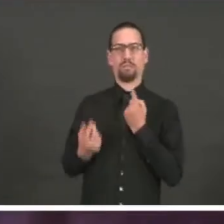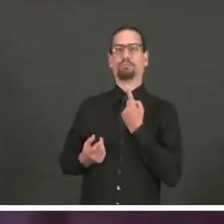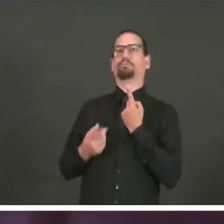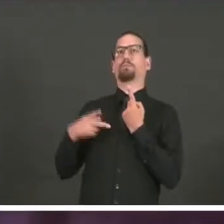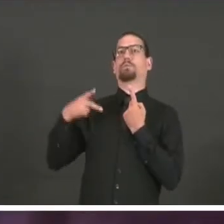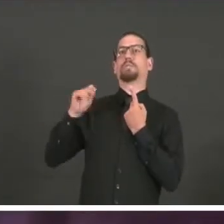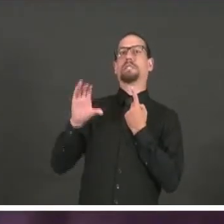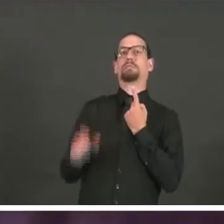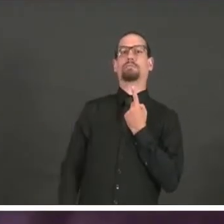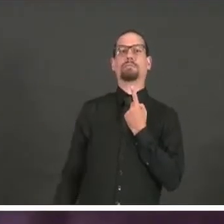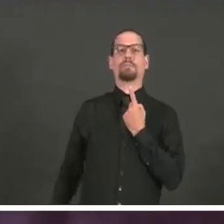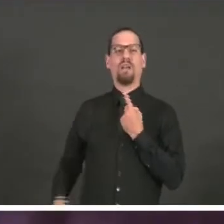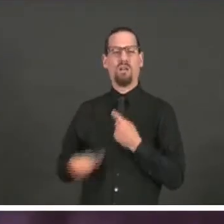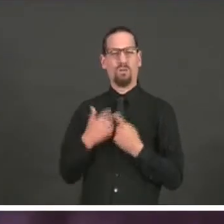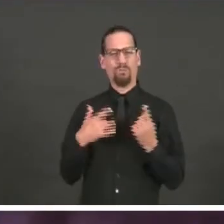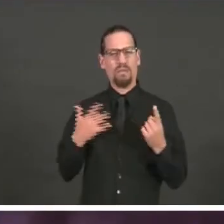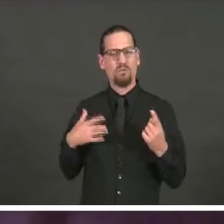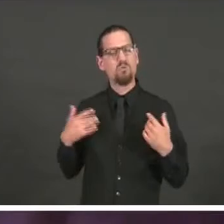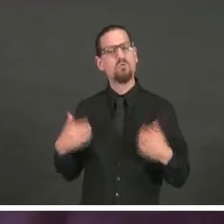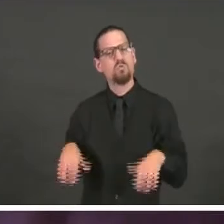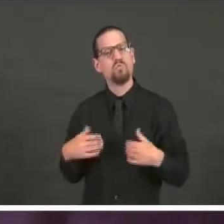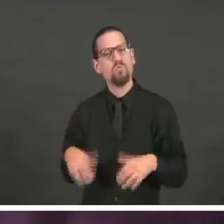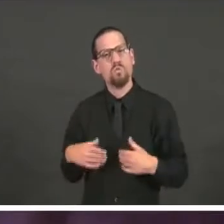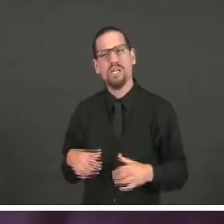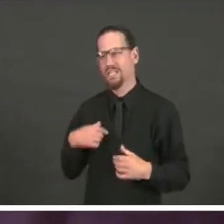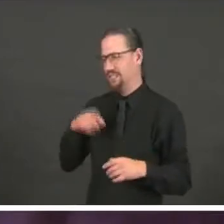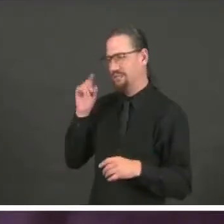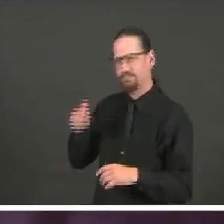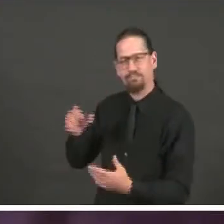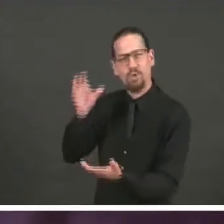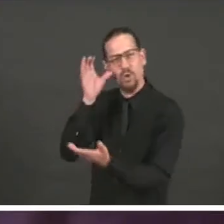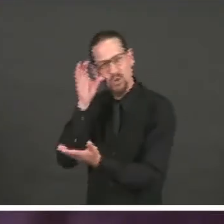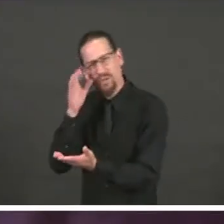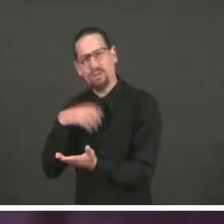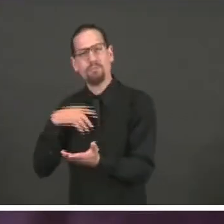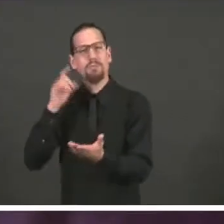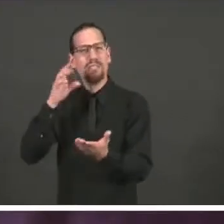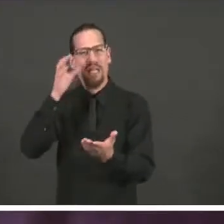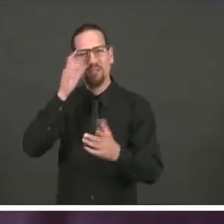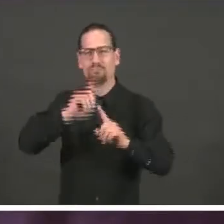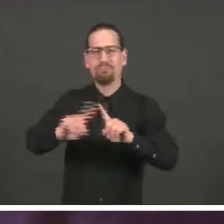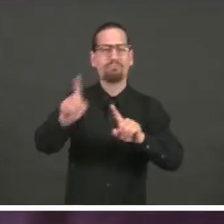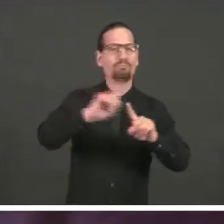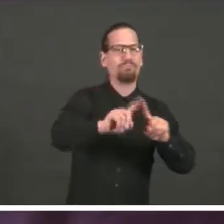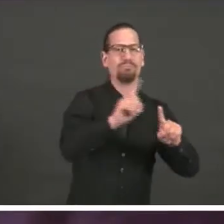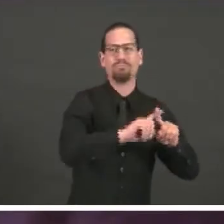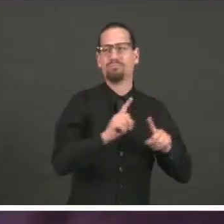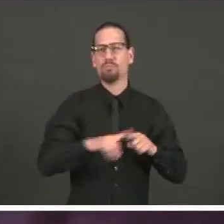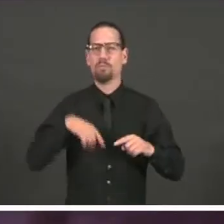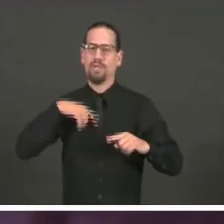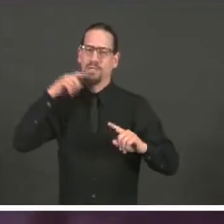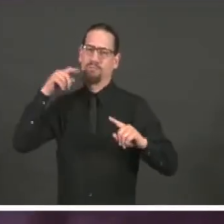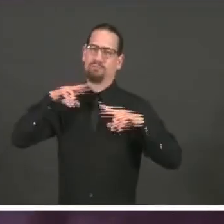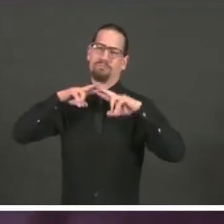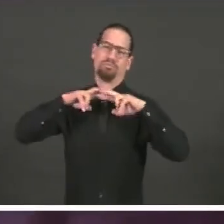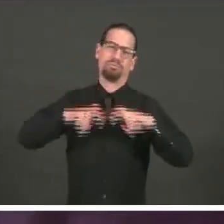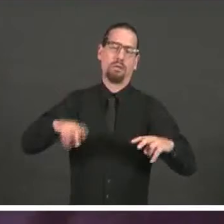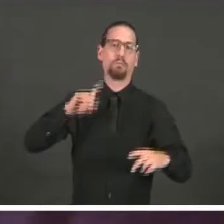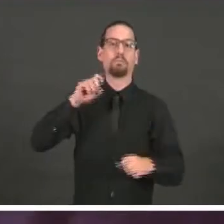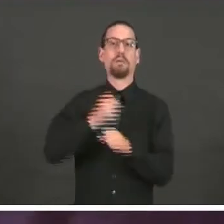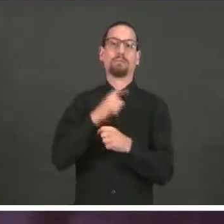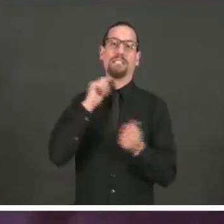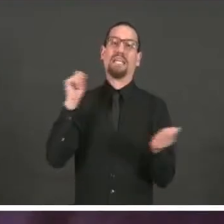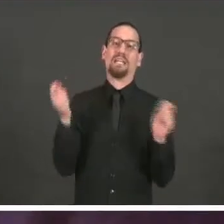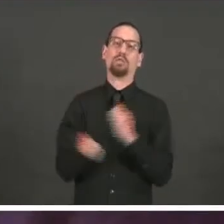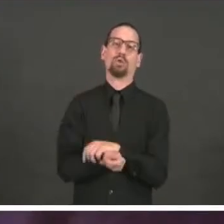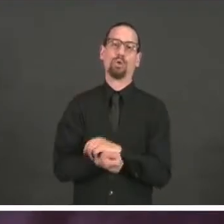an action group, Educators in Action, really looking at making change as we move forward. So I'm really